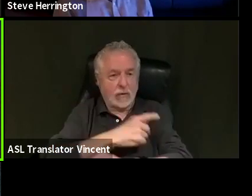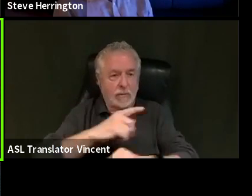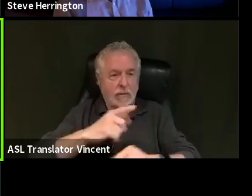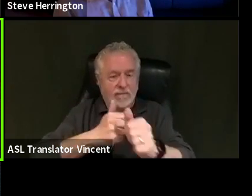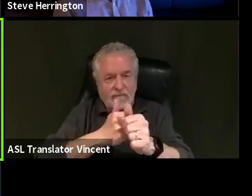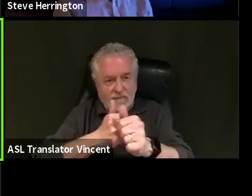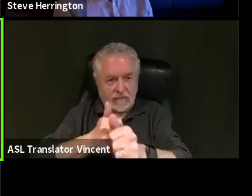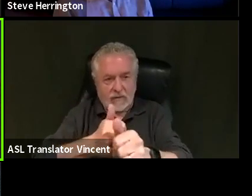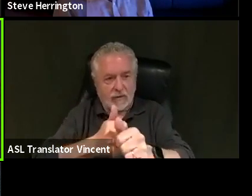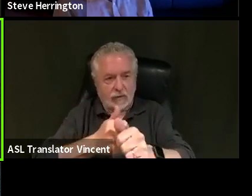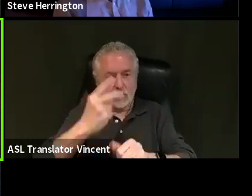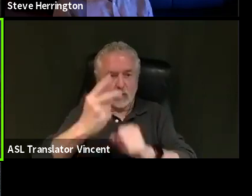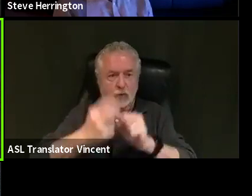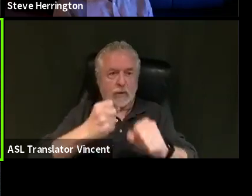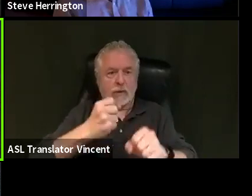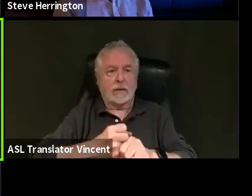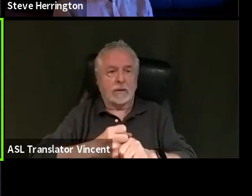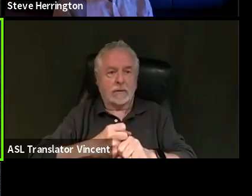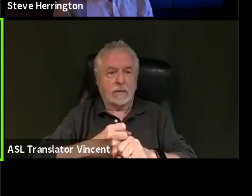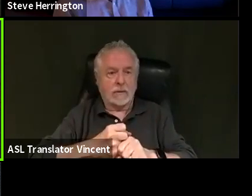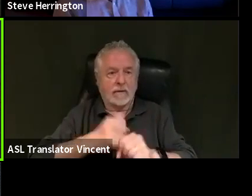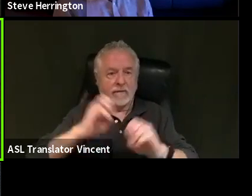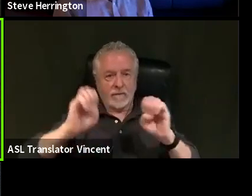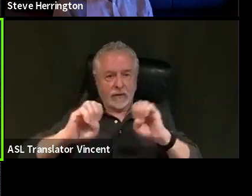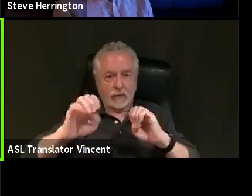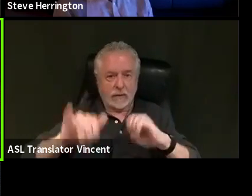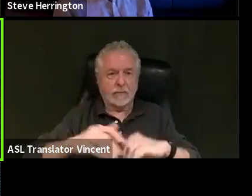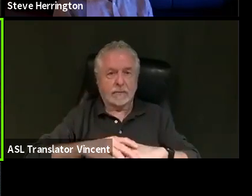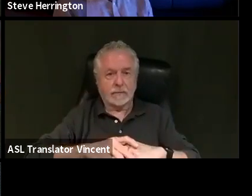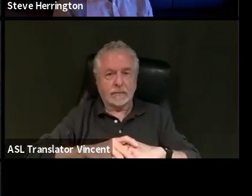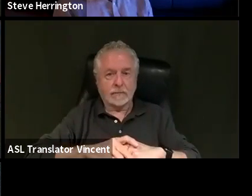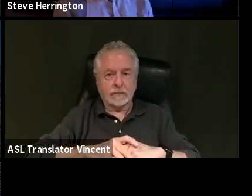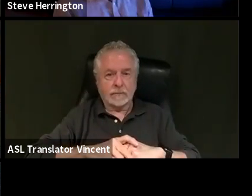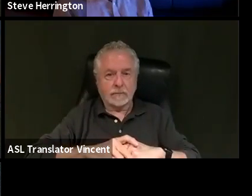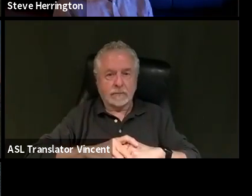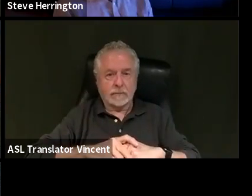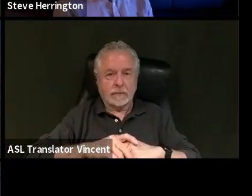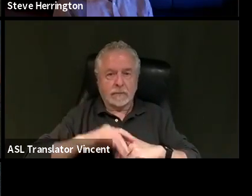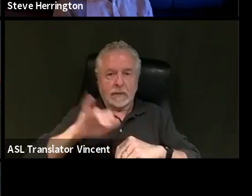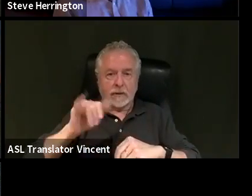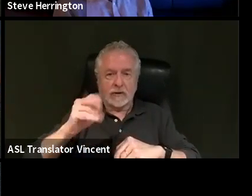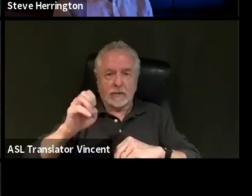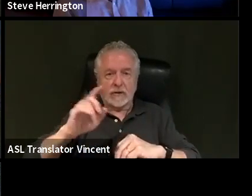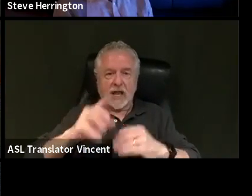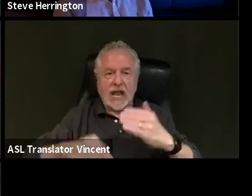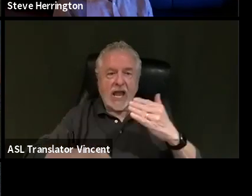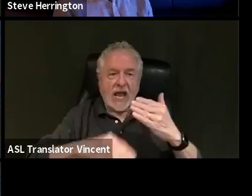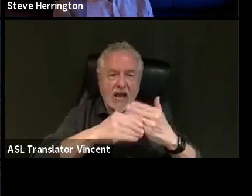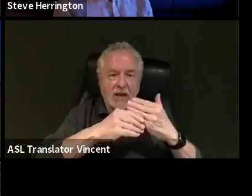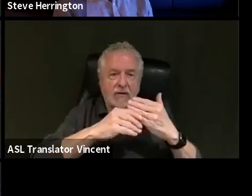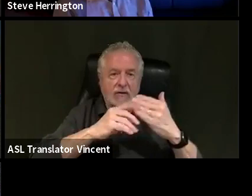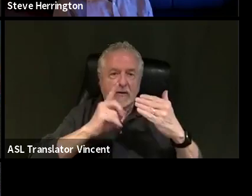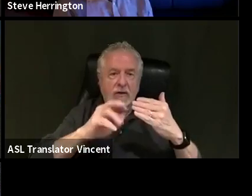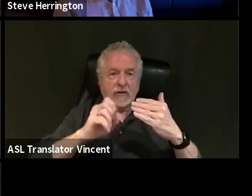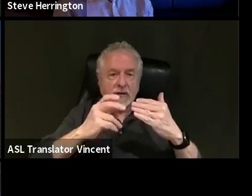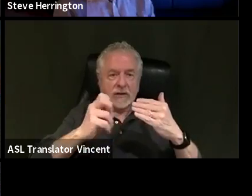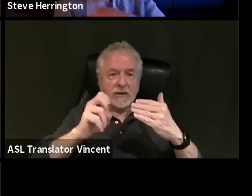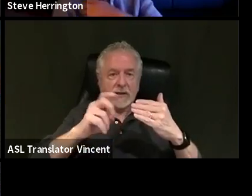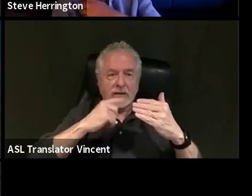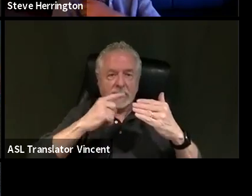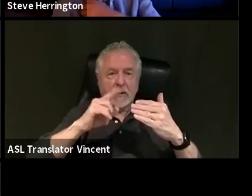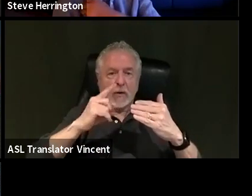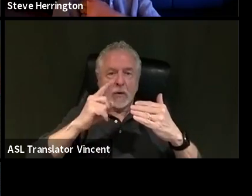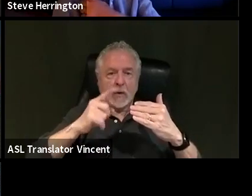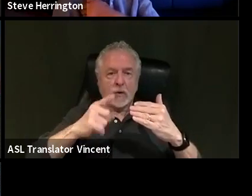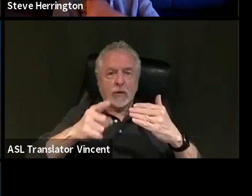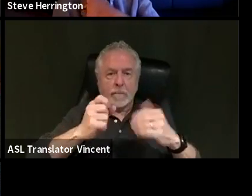followed over the next 2 years to evaluate further. And Jamie, just to add to what Dr. Shende was saying, when